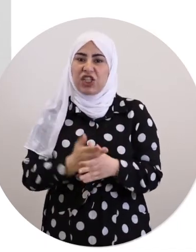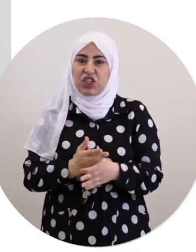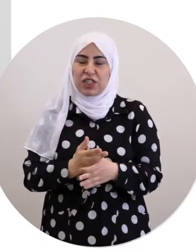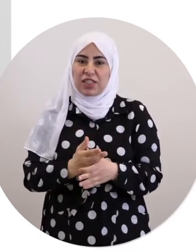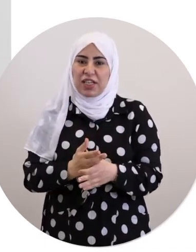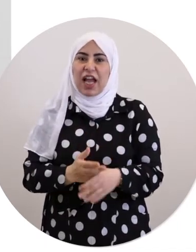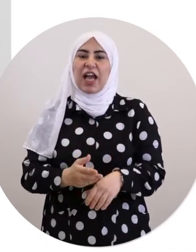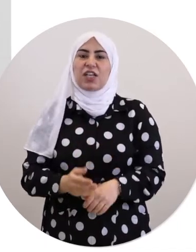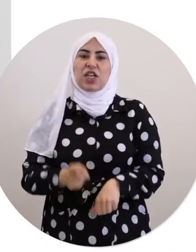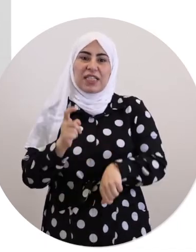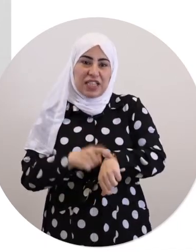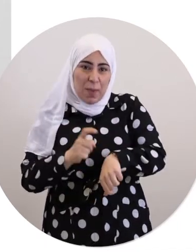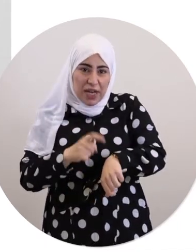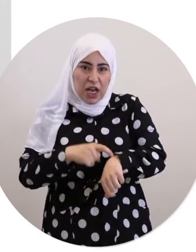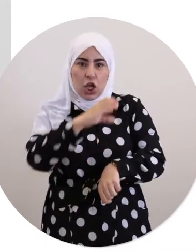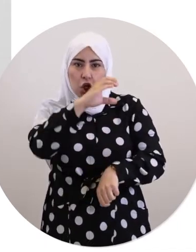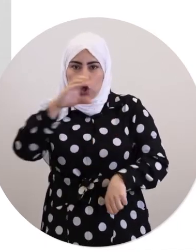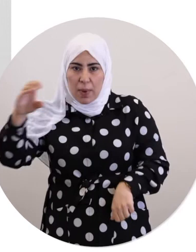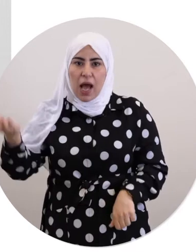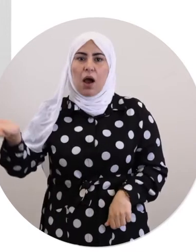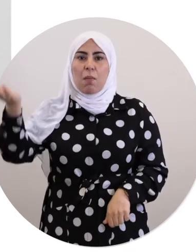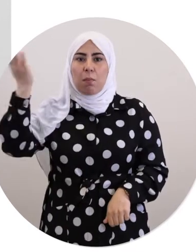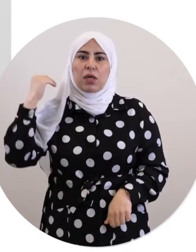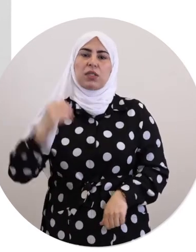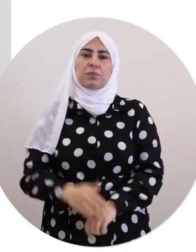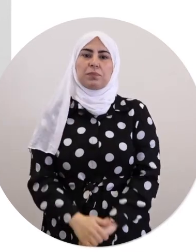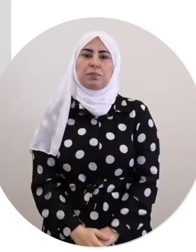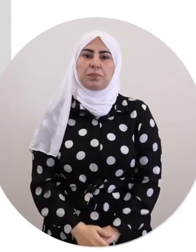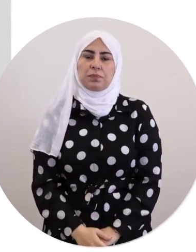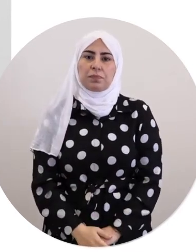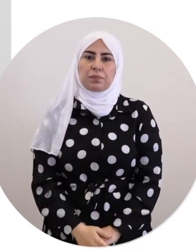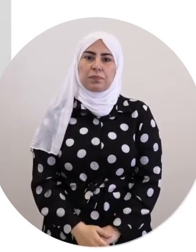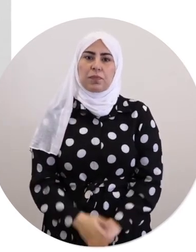past tense or the past tense of the verb, the main verb in the